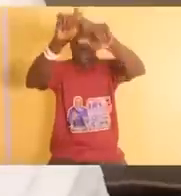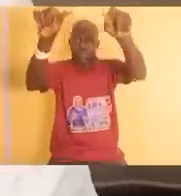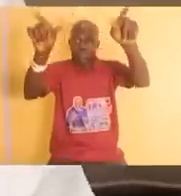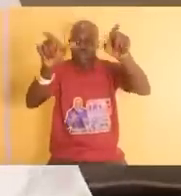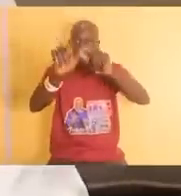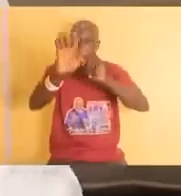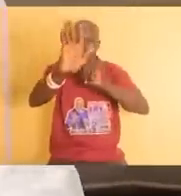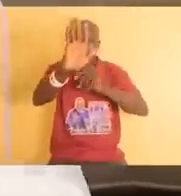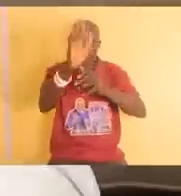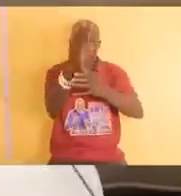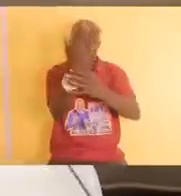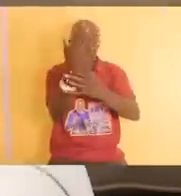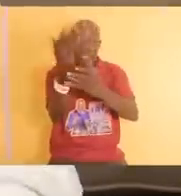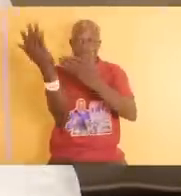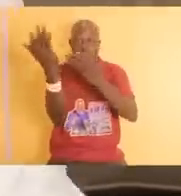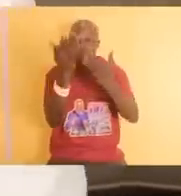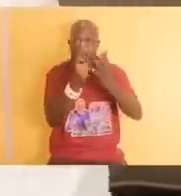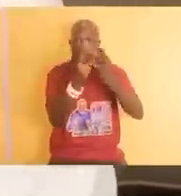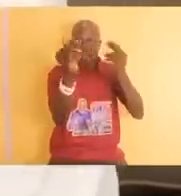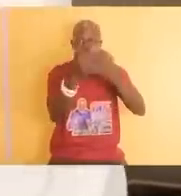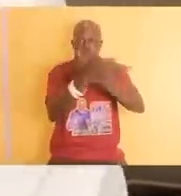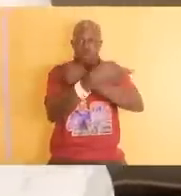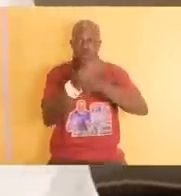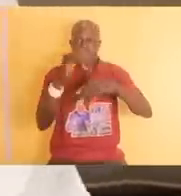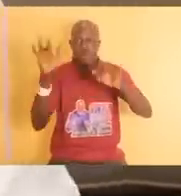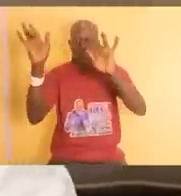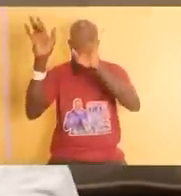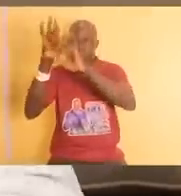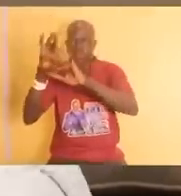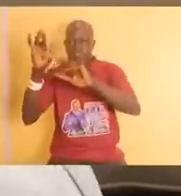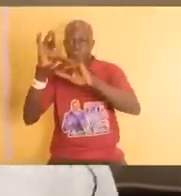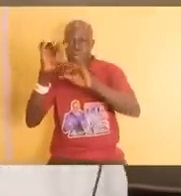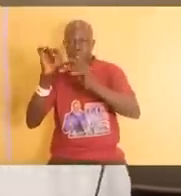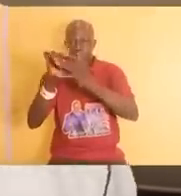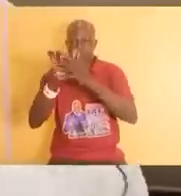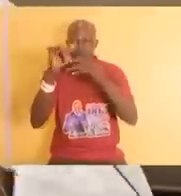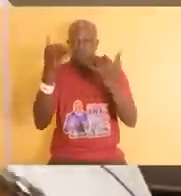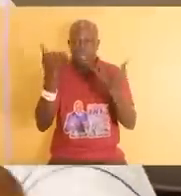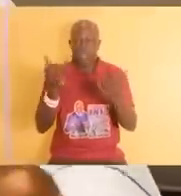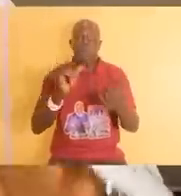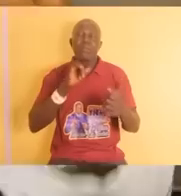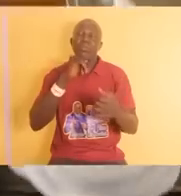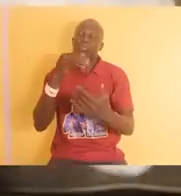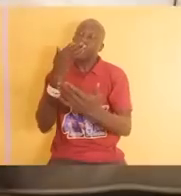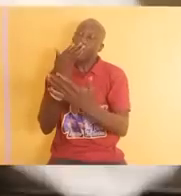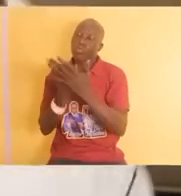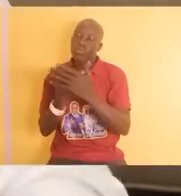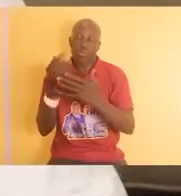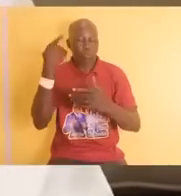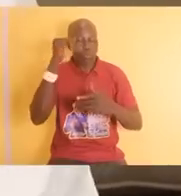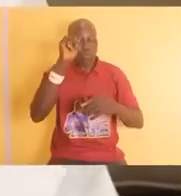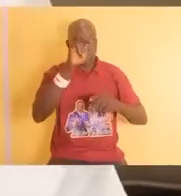way. Raise your hands. I'm more yara. Jesus. Now, for that, I come myself.